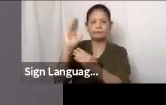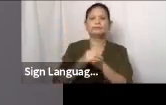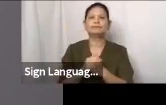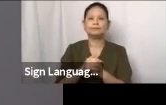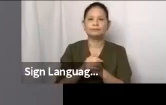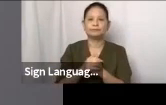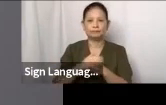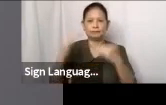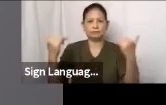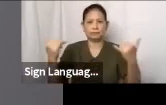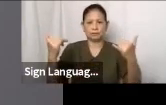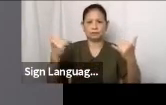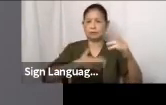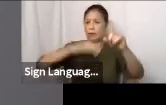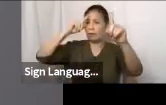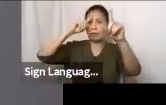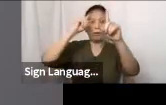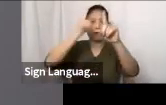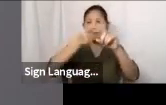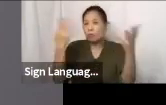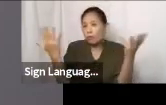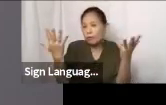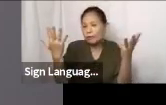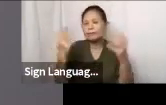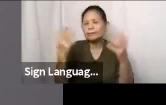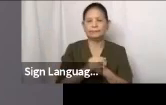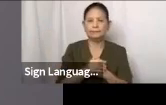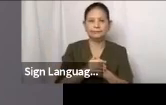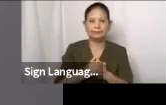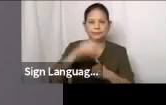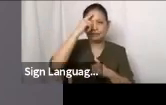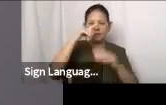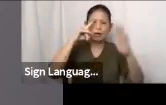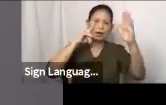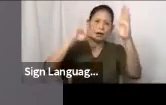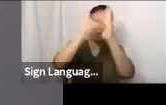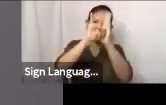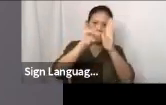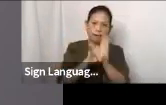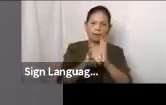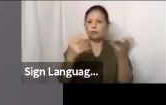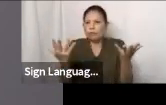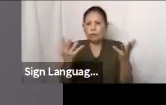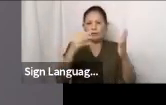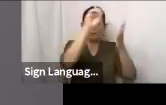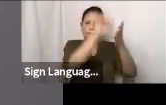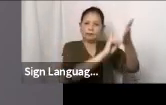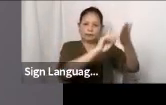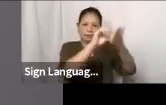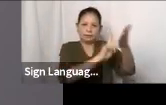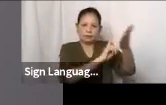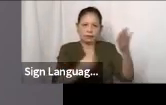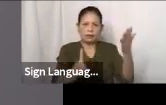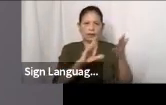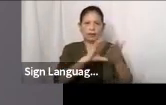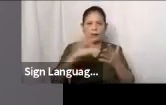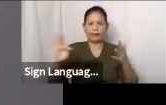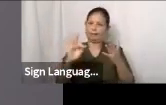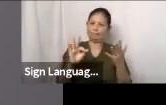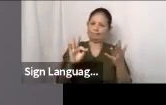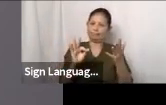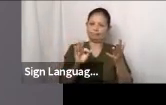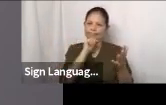And today my objectives of the study are to identify the discrimination and denial of rights they